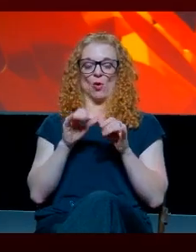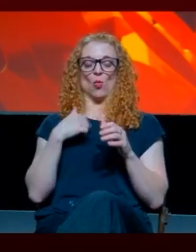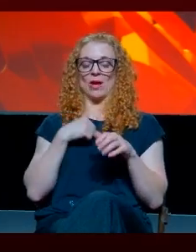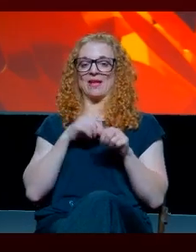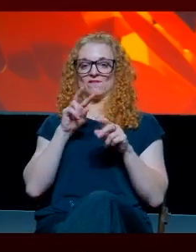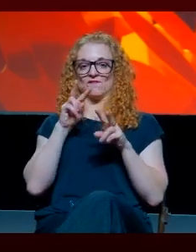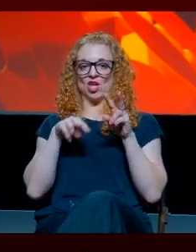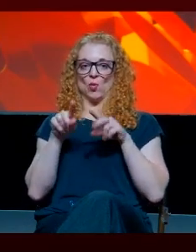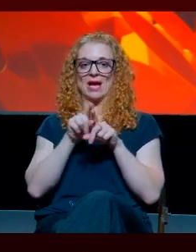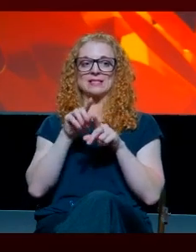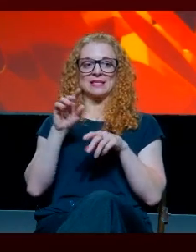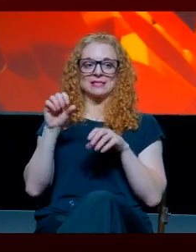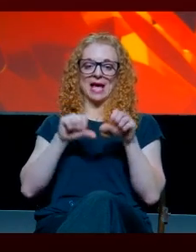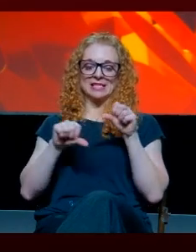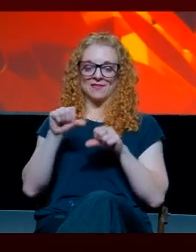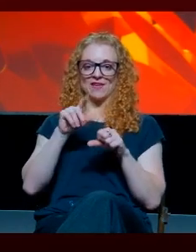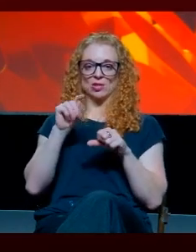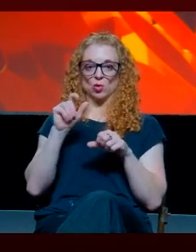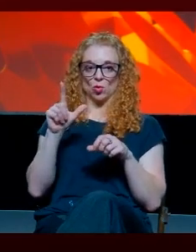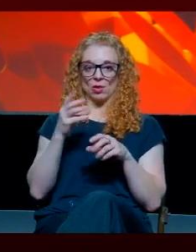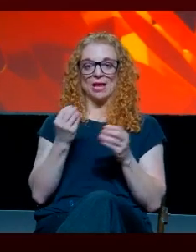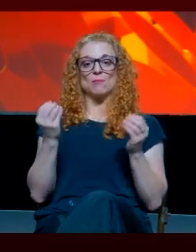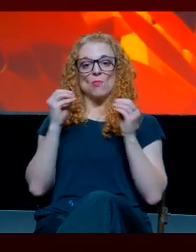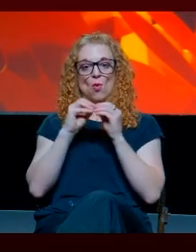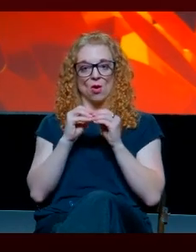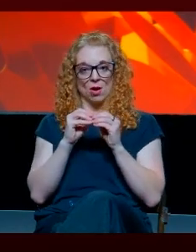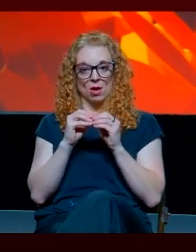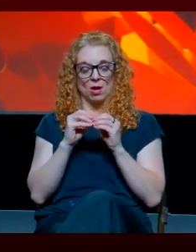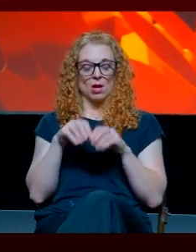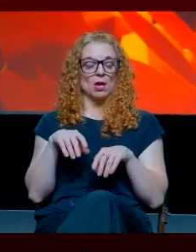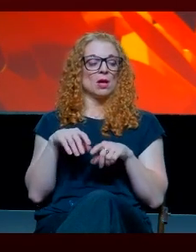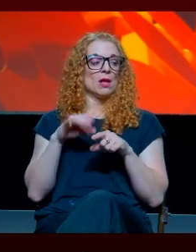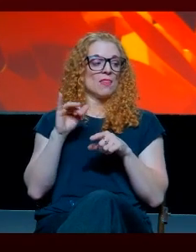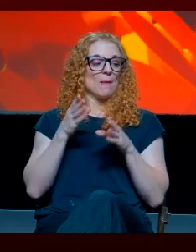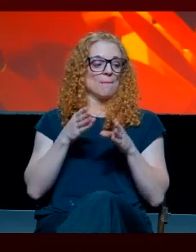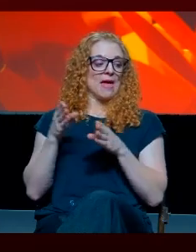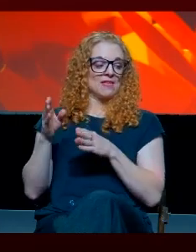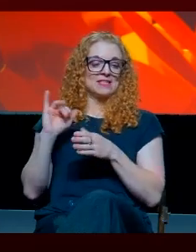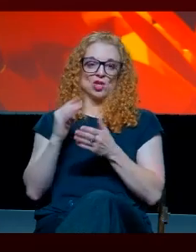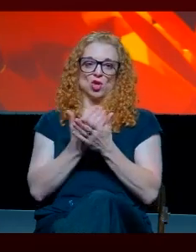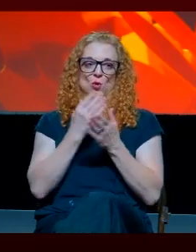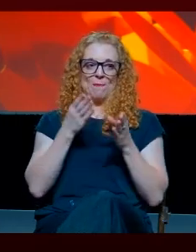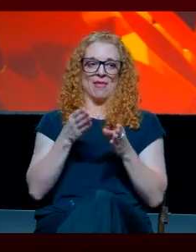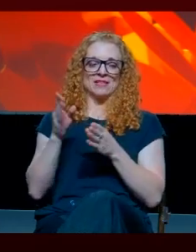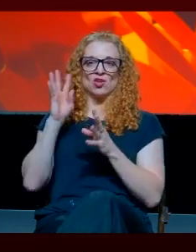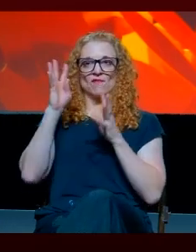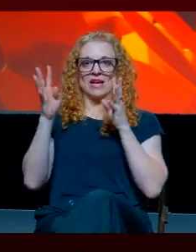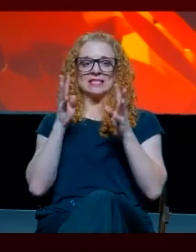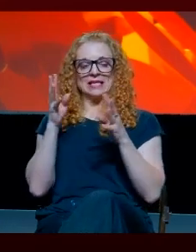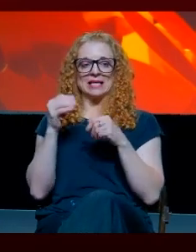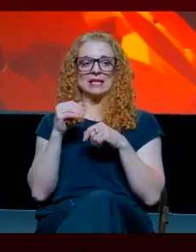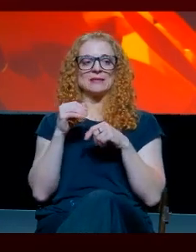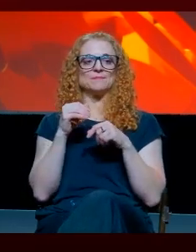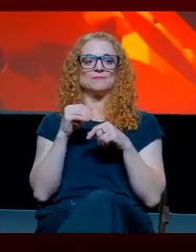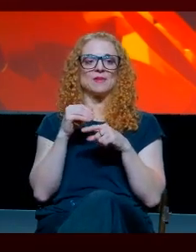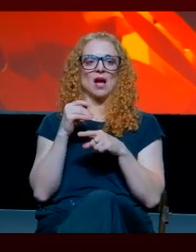tool. And even more, the methods, the new methods they're inventing in tensor methods are getting